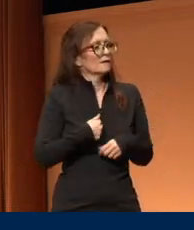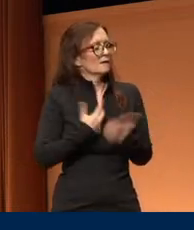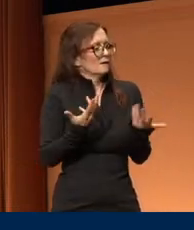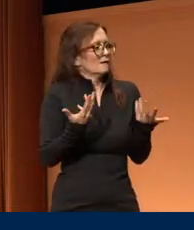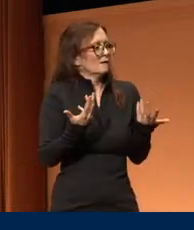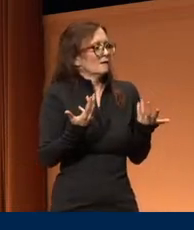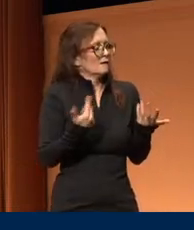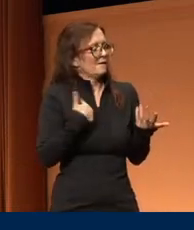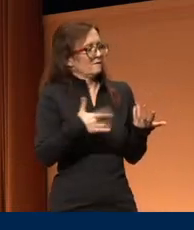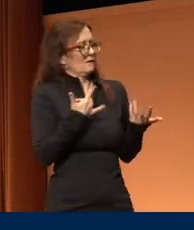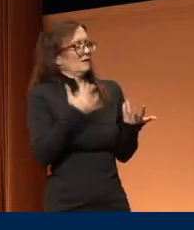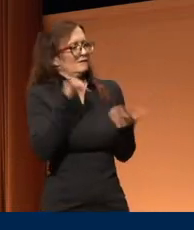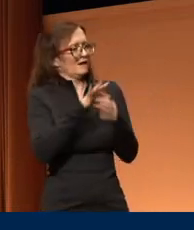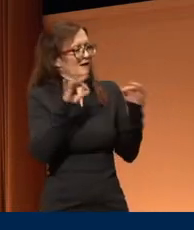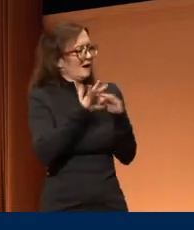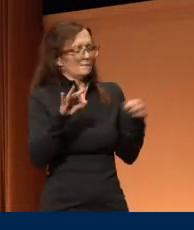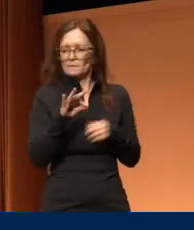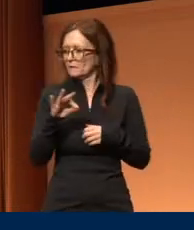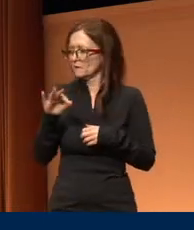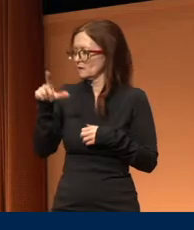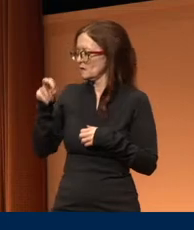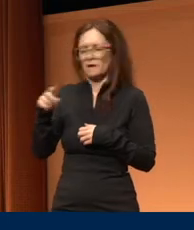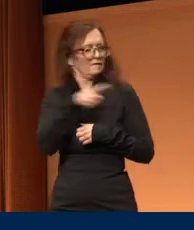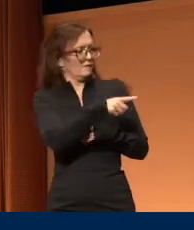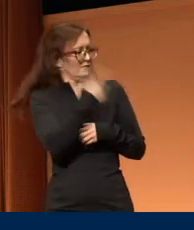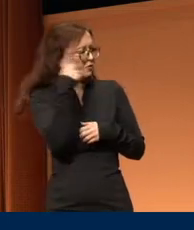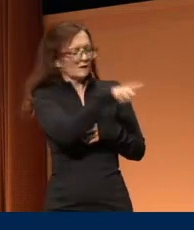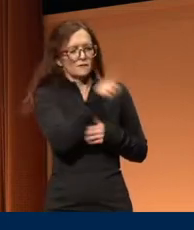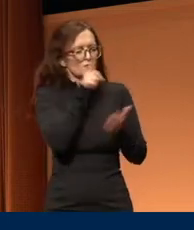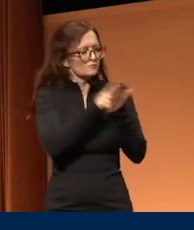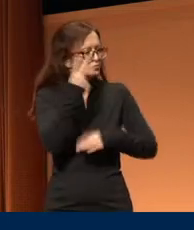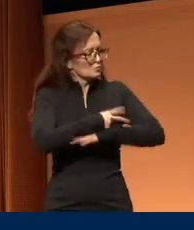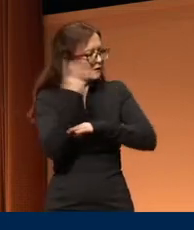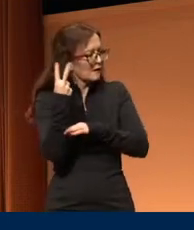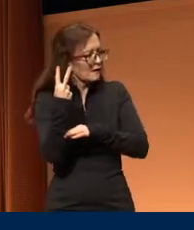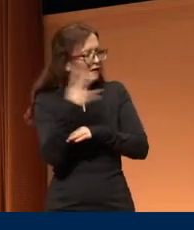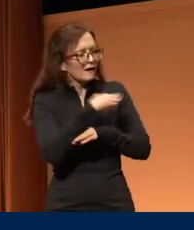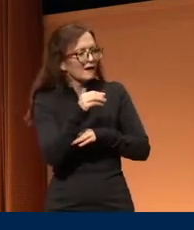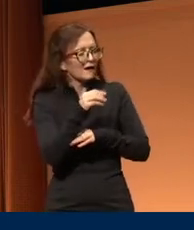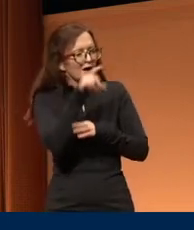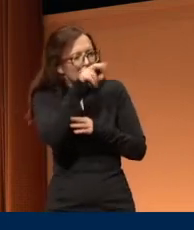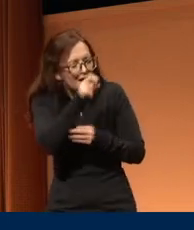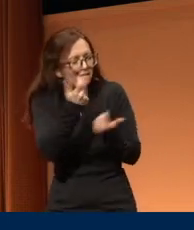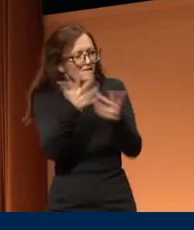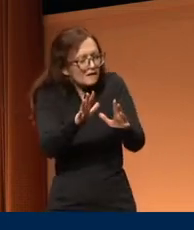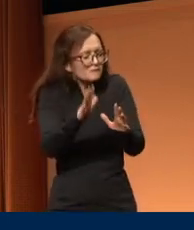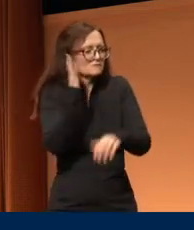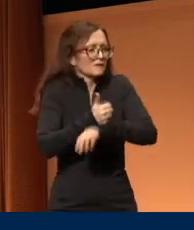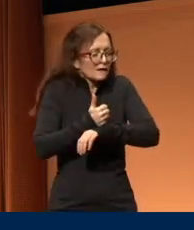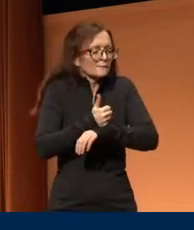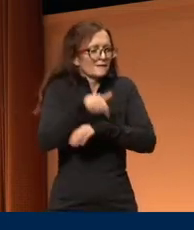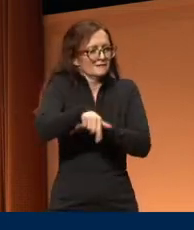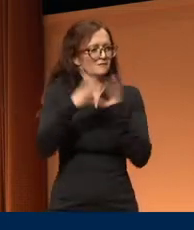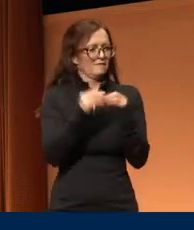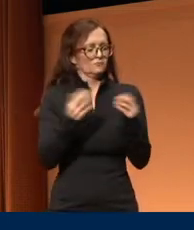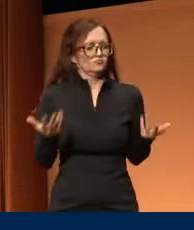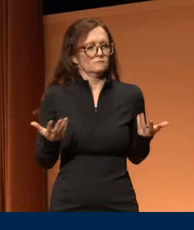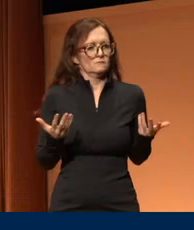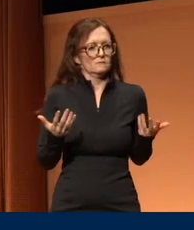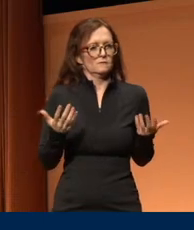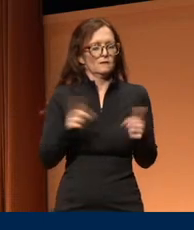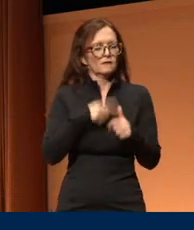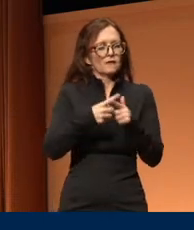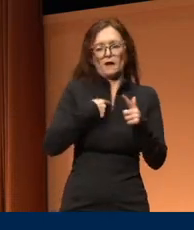it was striking how many declarations of love had been made over the last 2 days and how much love was in the air at this convention. Then